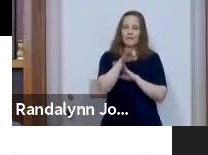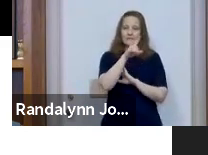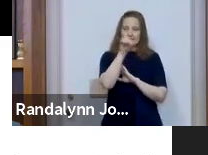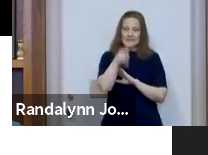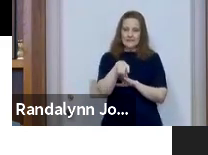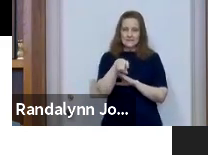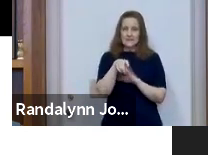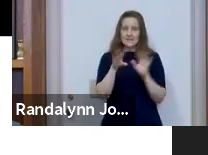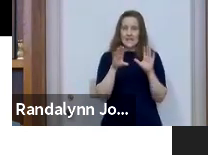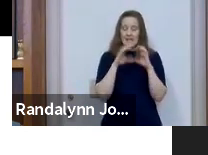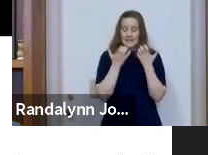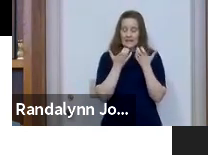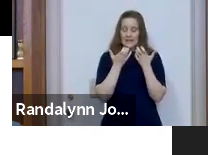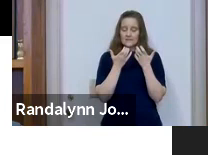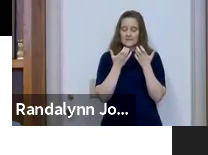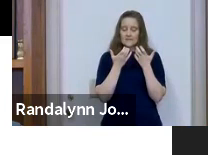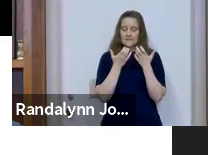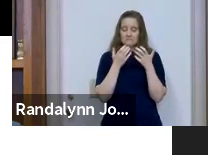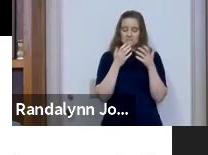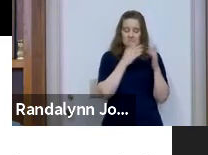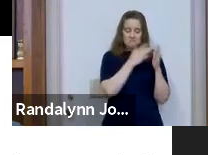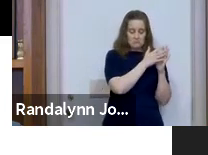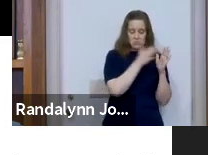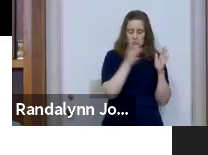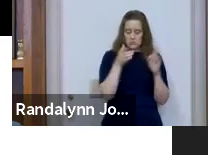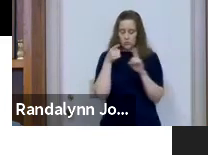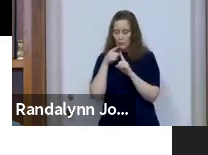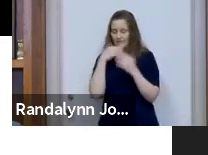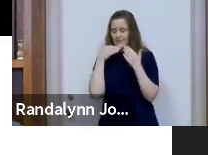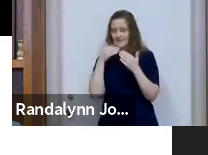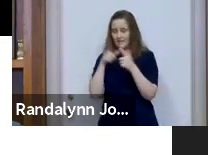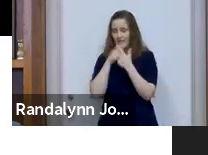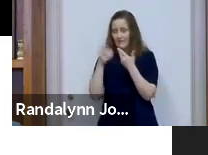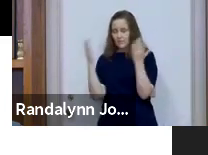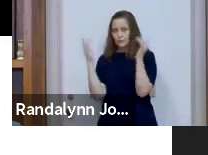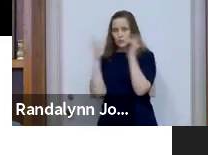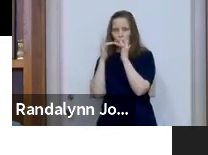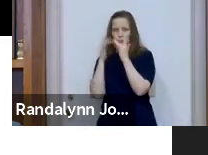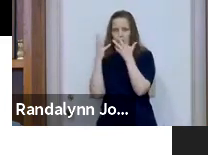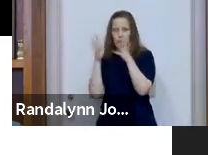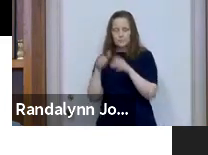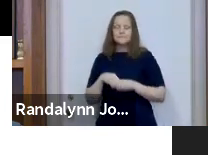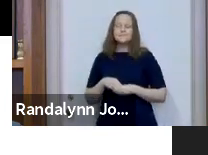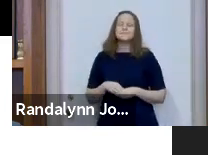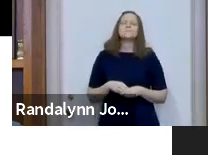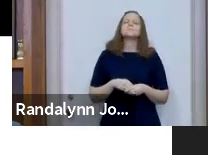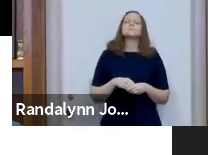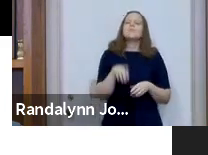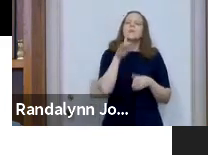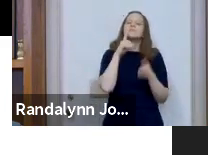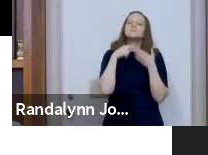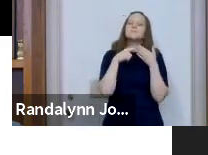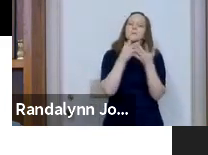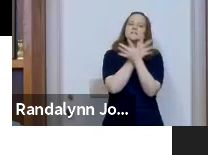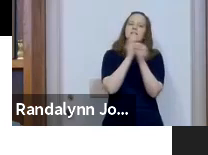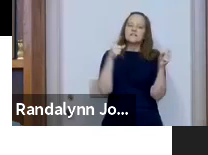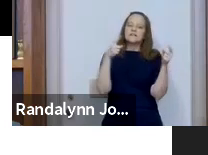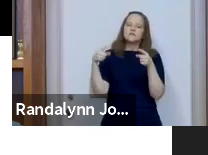classes will all go remote after Thanksgiving. Next slide. I've talked a lot about the Safety and Incident Management